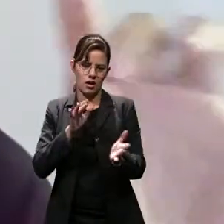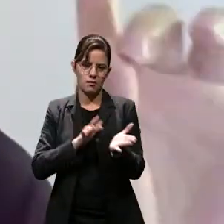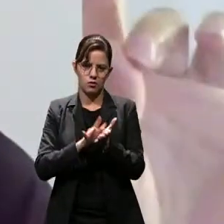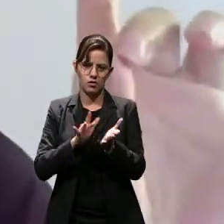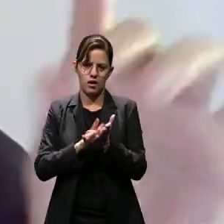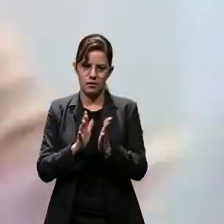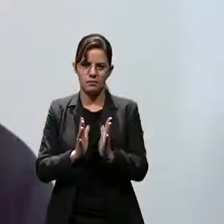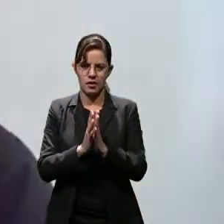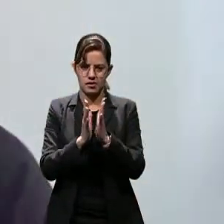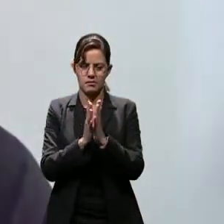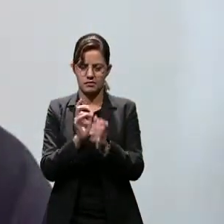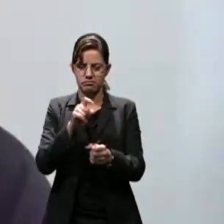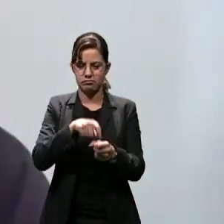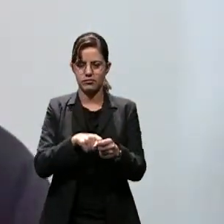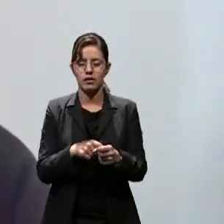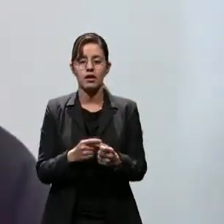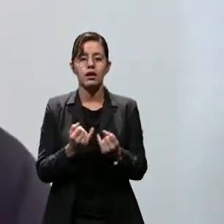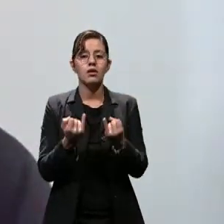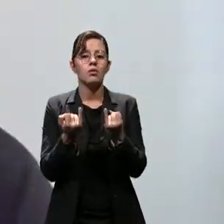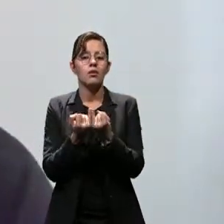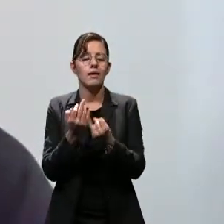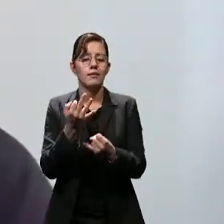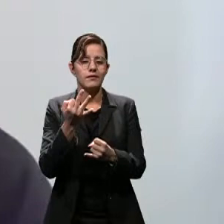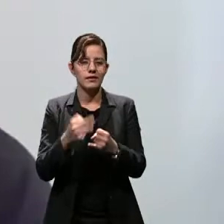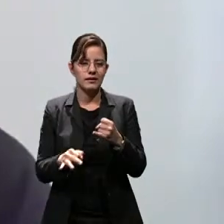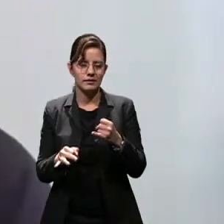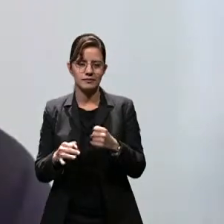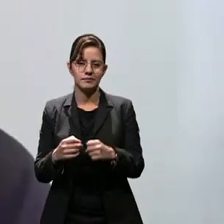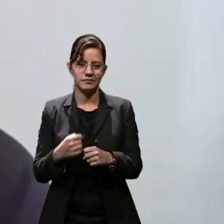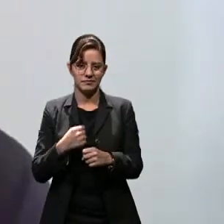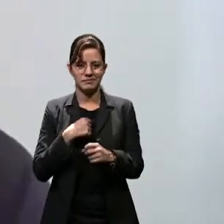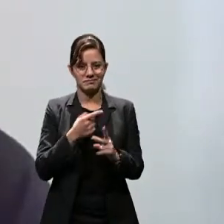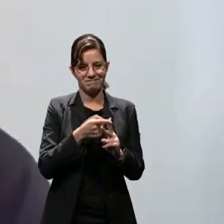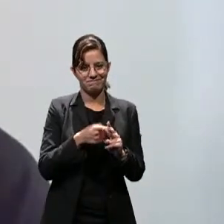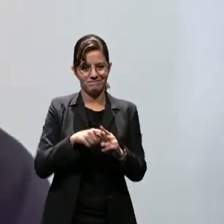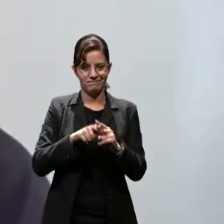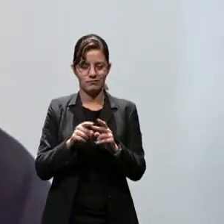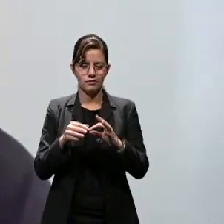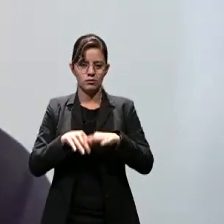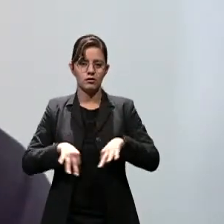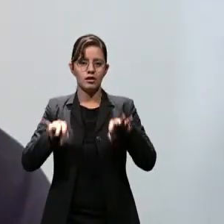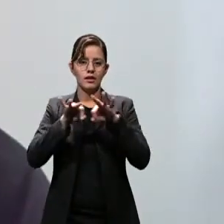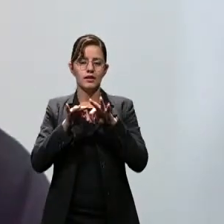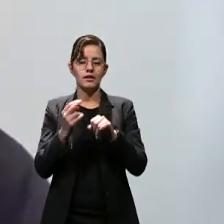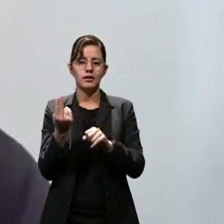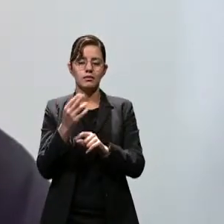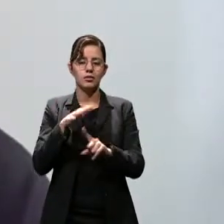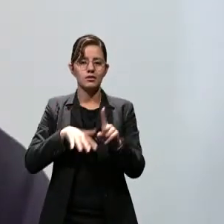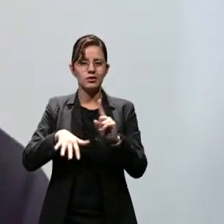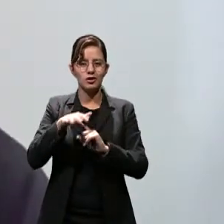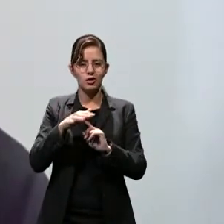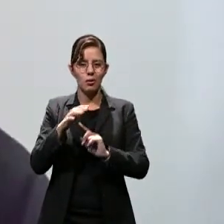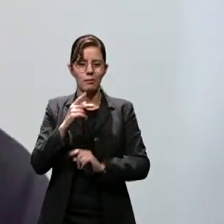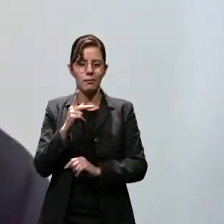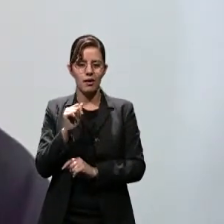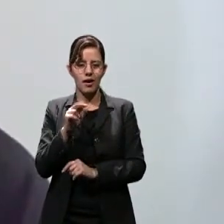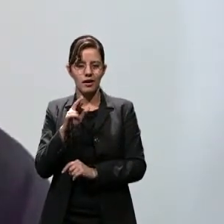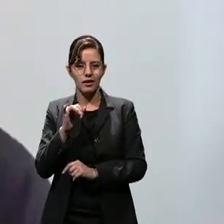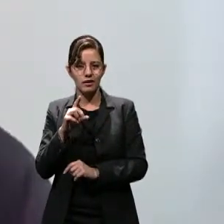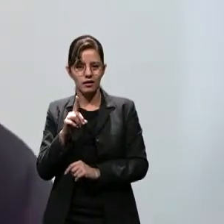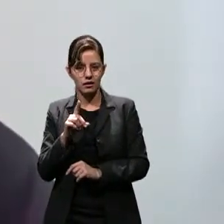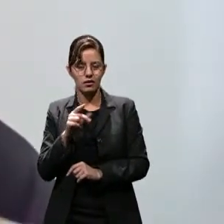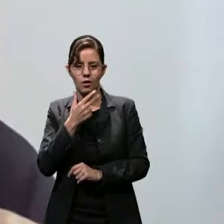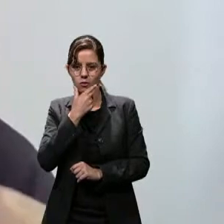quickly, where I began, I think it's vital for us to continue establishing goals within parity, that we